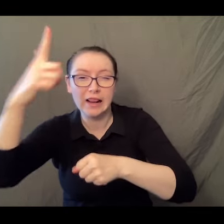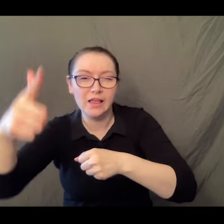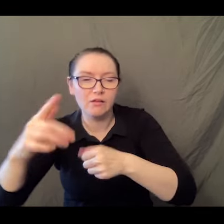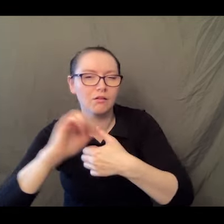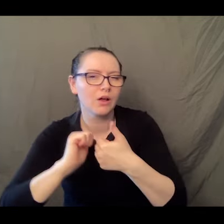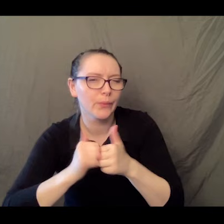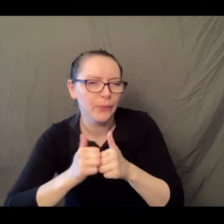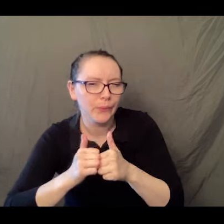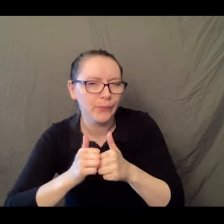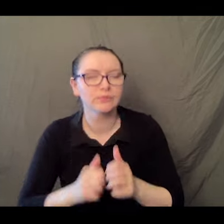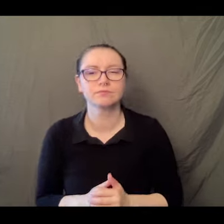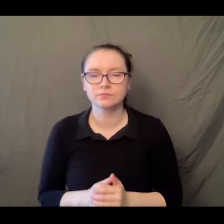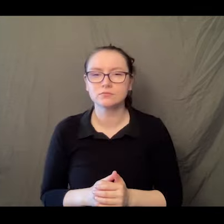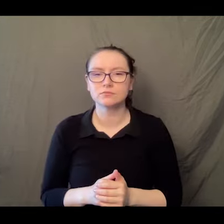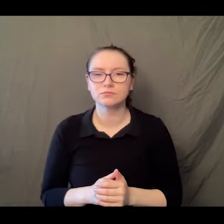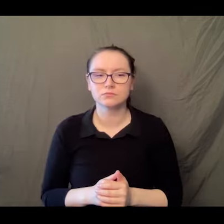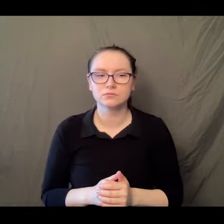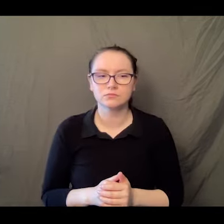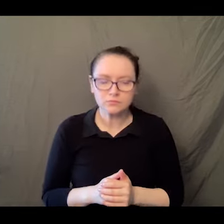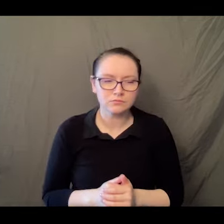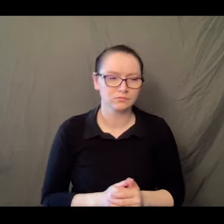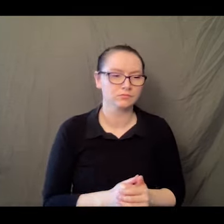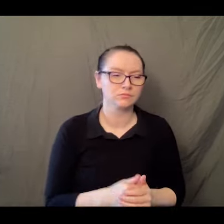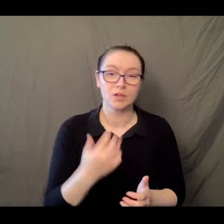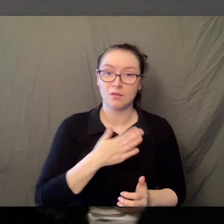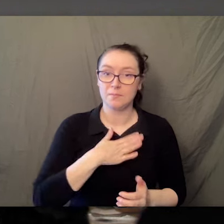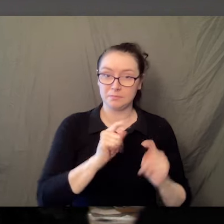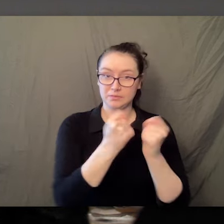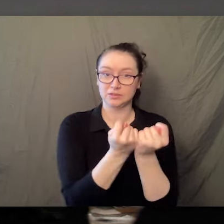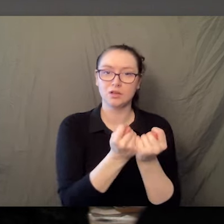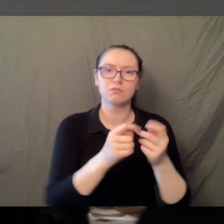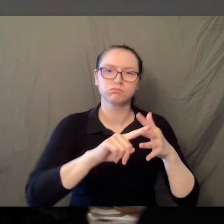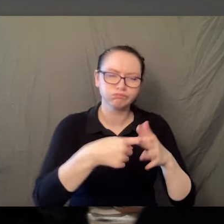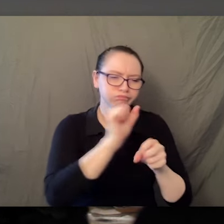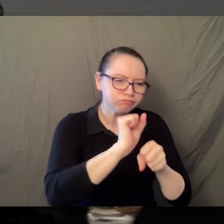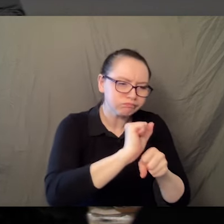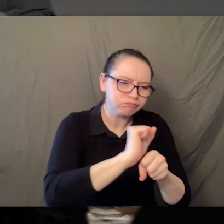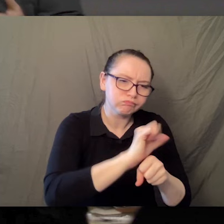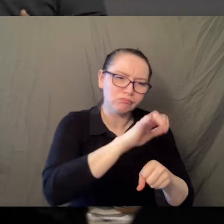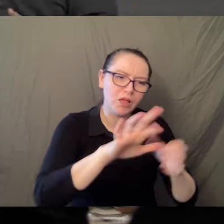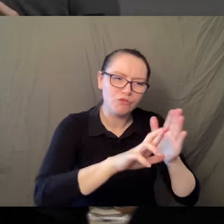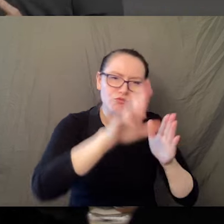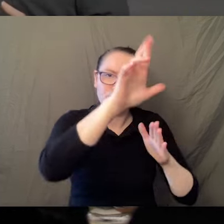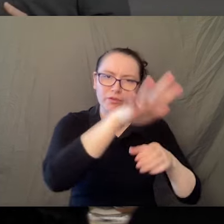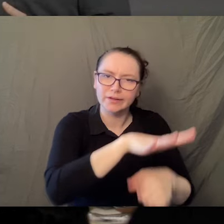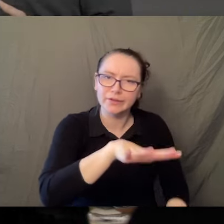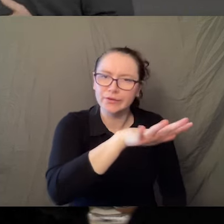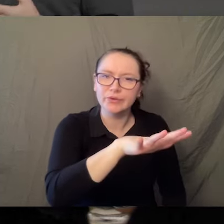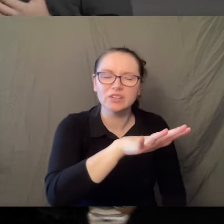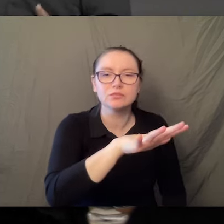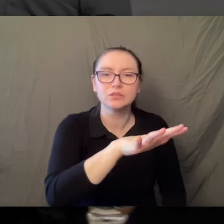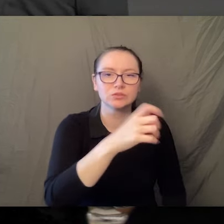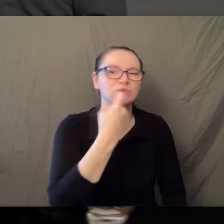site in a year? When I started on that launch site, most of our team was fresh out of school. We didn't know how to build a launch site.